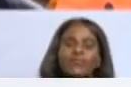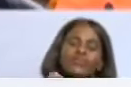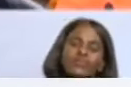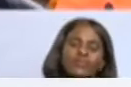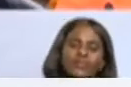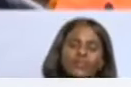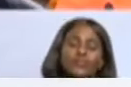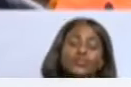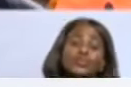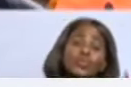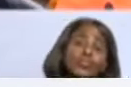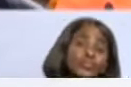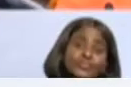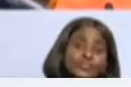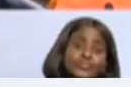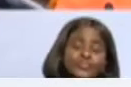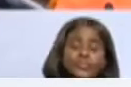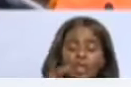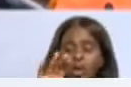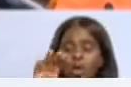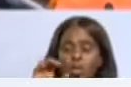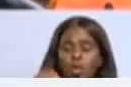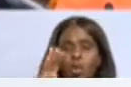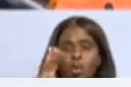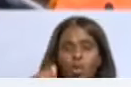Sure. Cobalt, Madam Speaker,